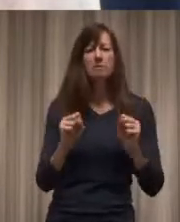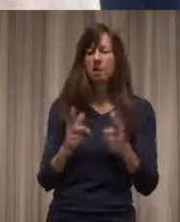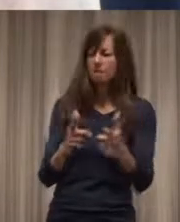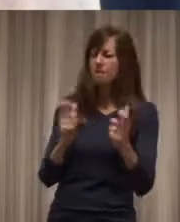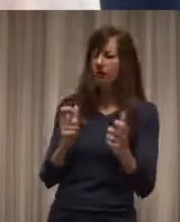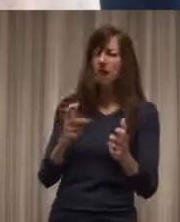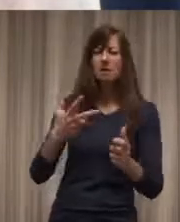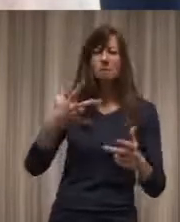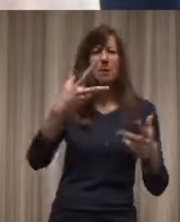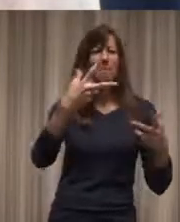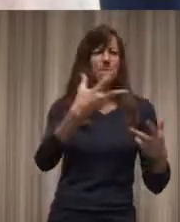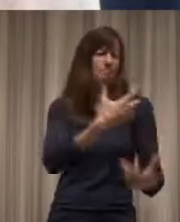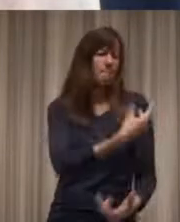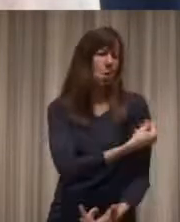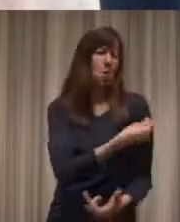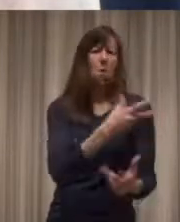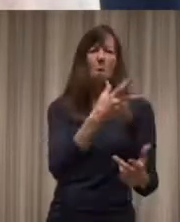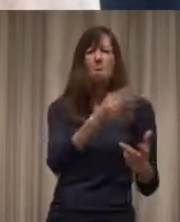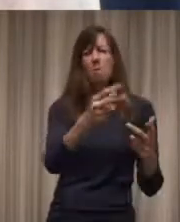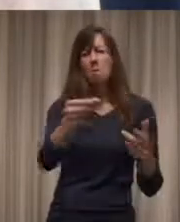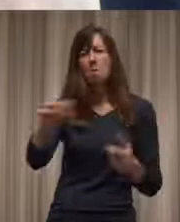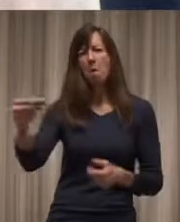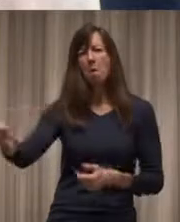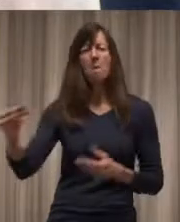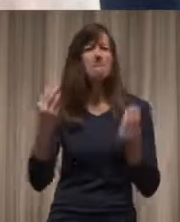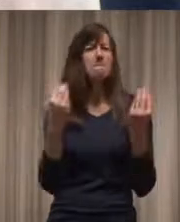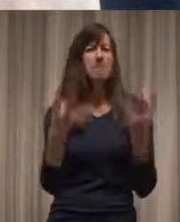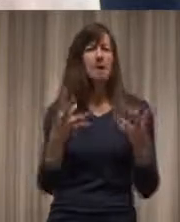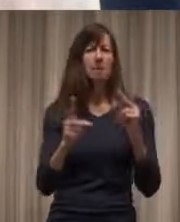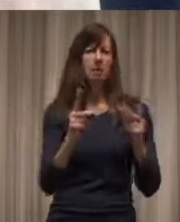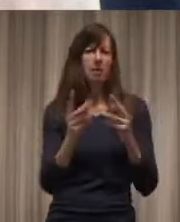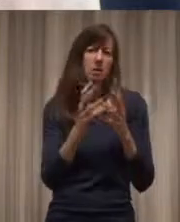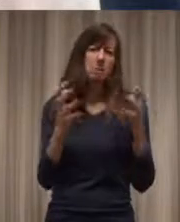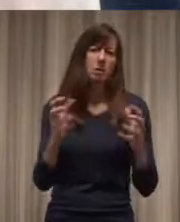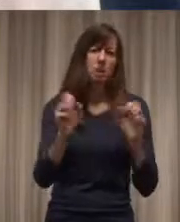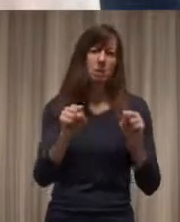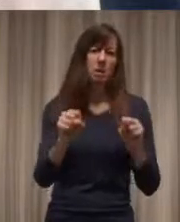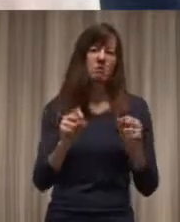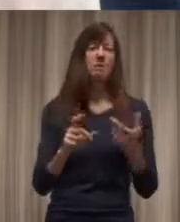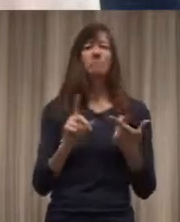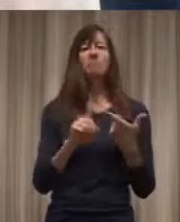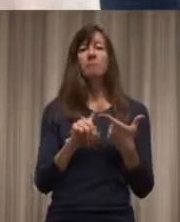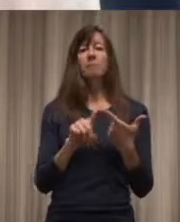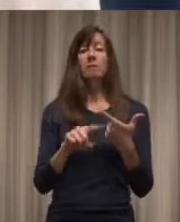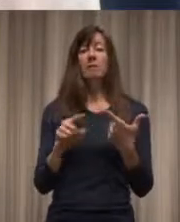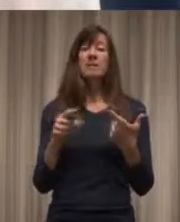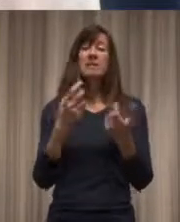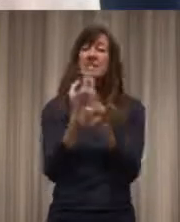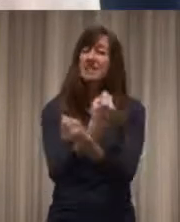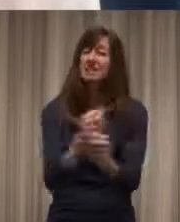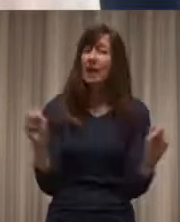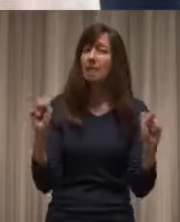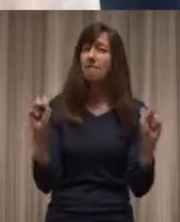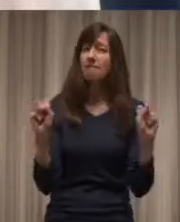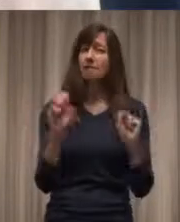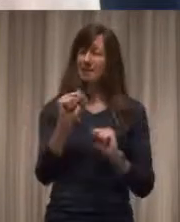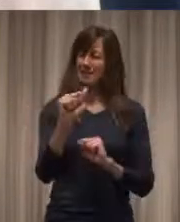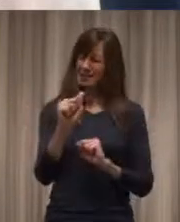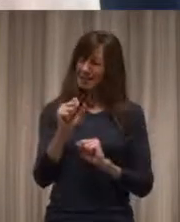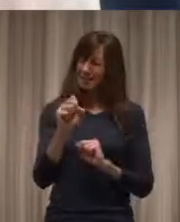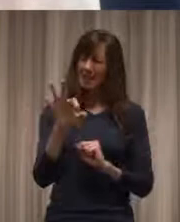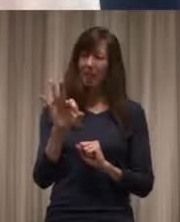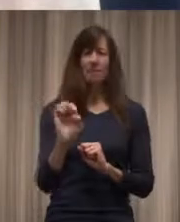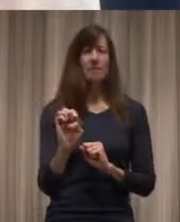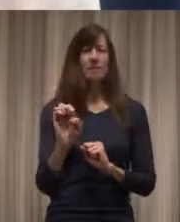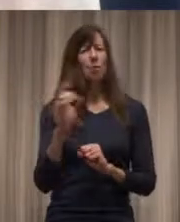out to the population as quickly as possible. Second, it needs to be safe, both the operations of how we distribute it, but also we